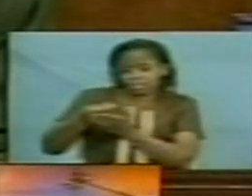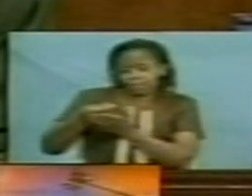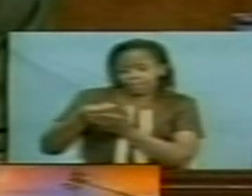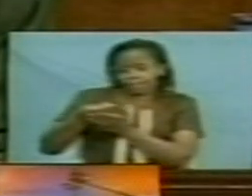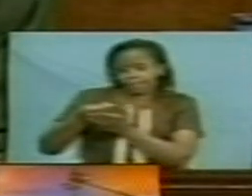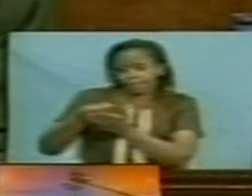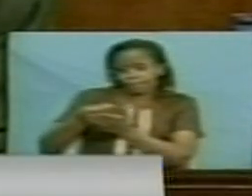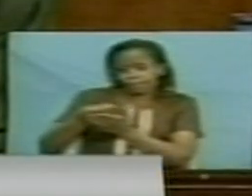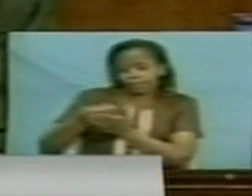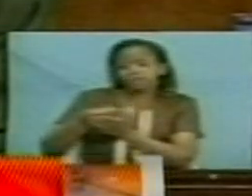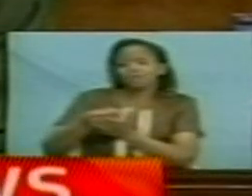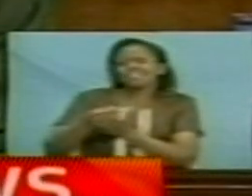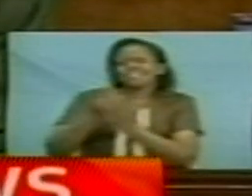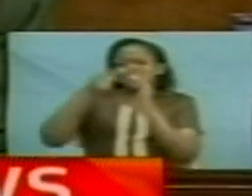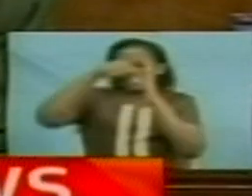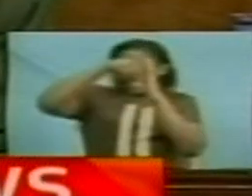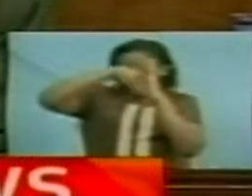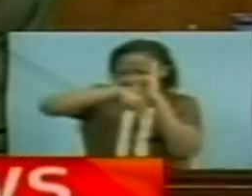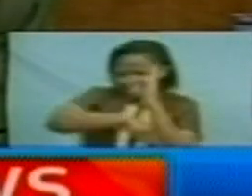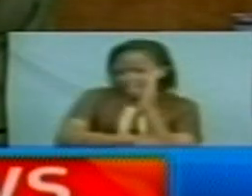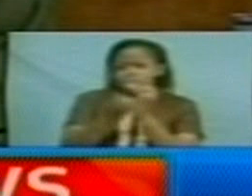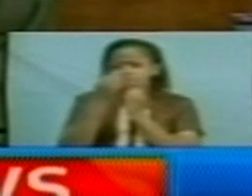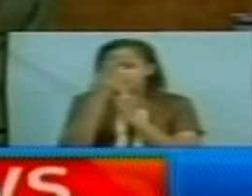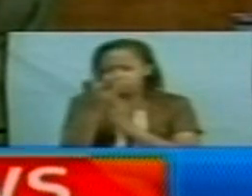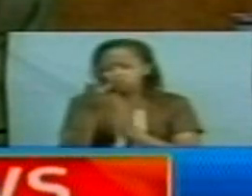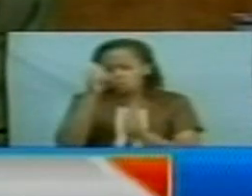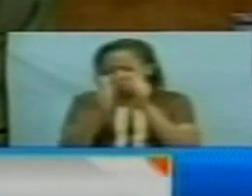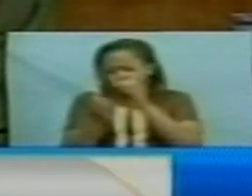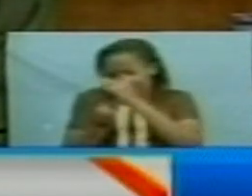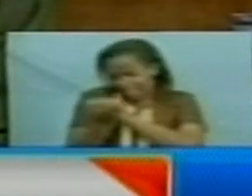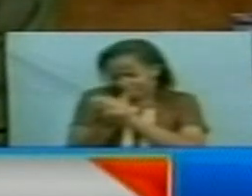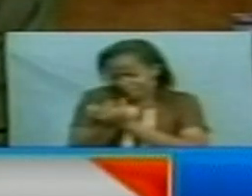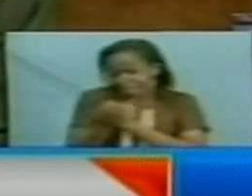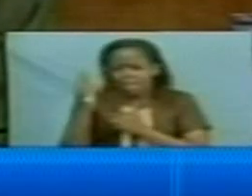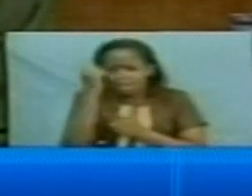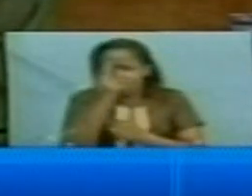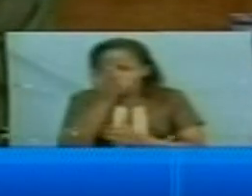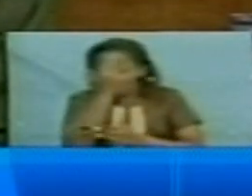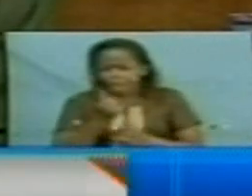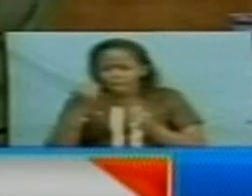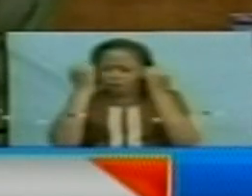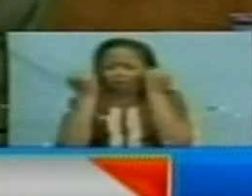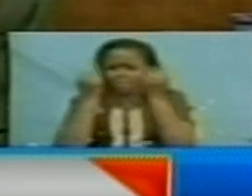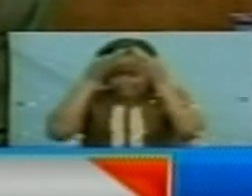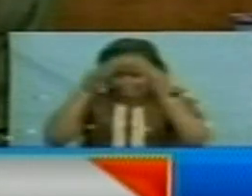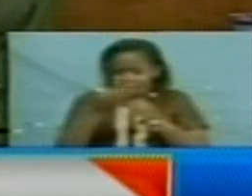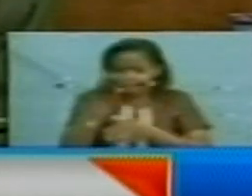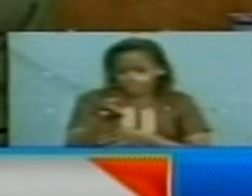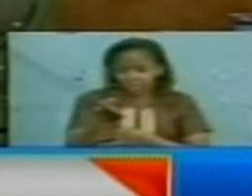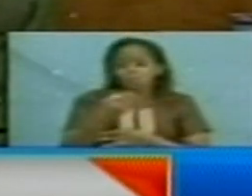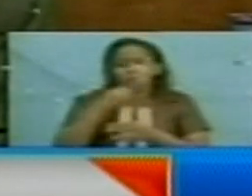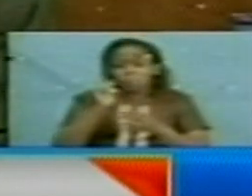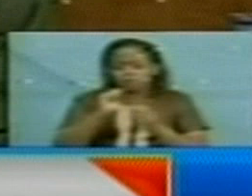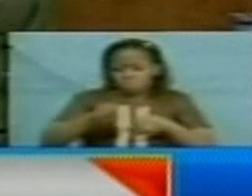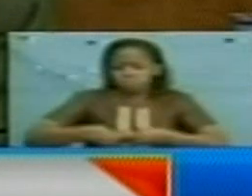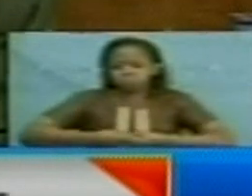The detailed judgment containing reasons for decision of the court will be issued within